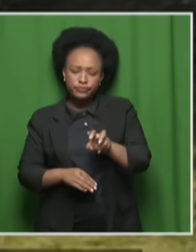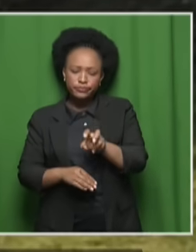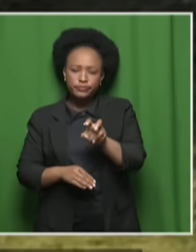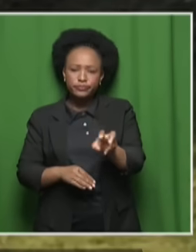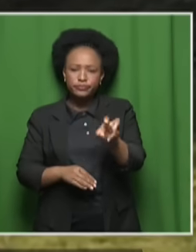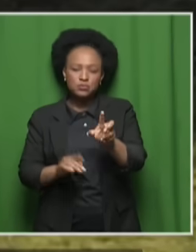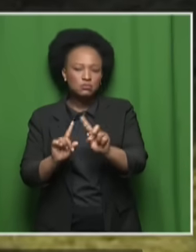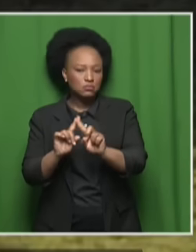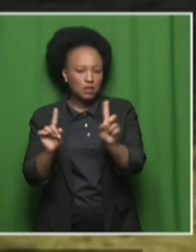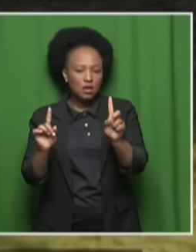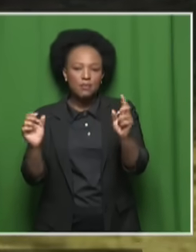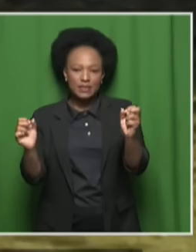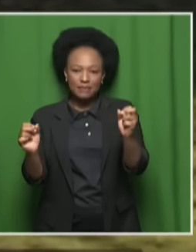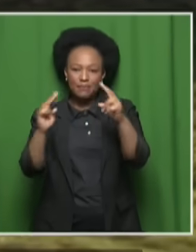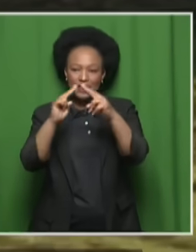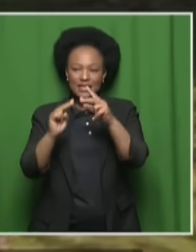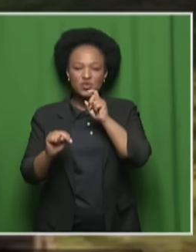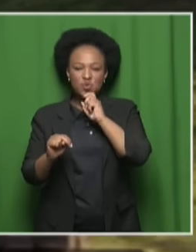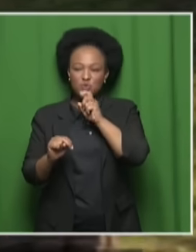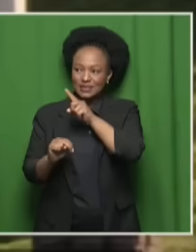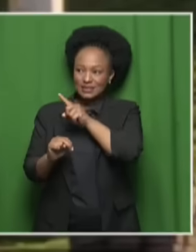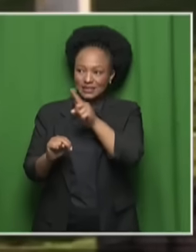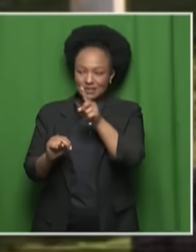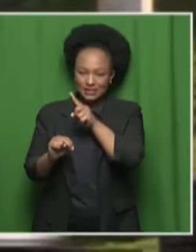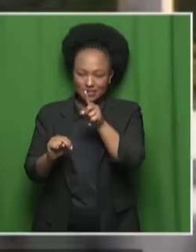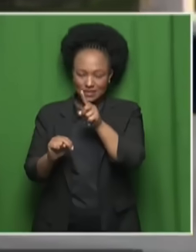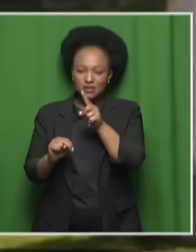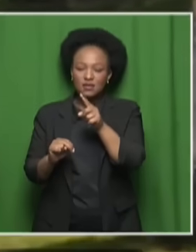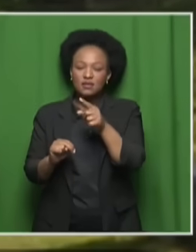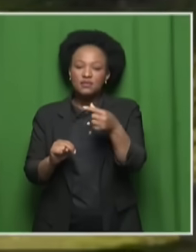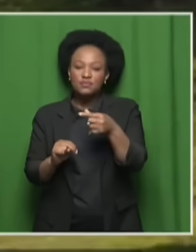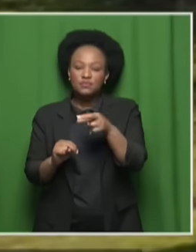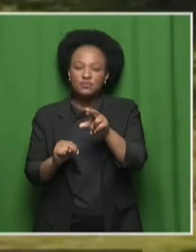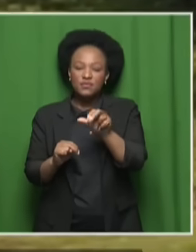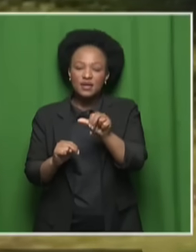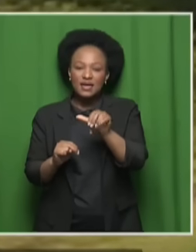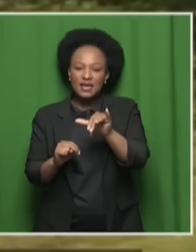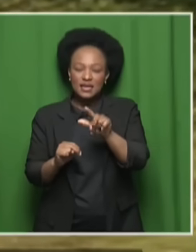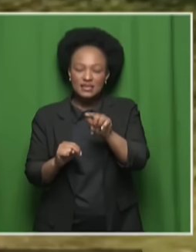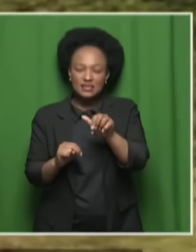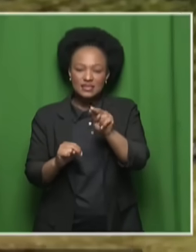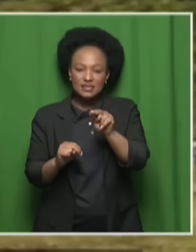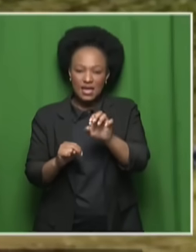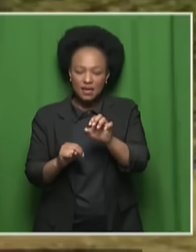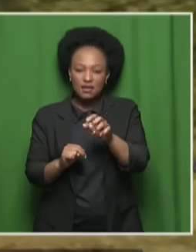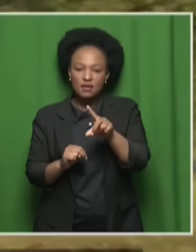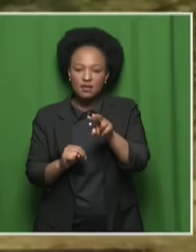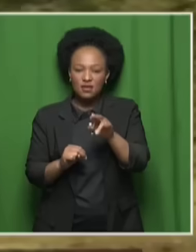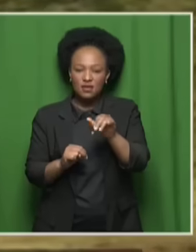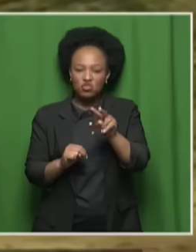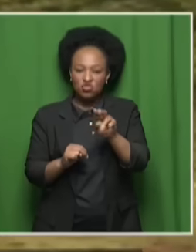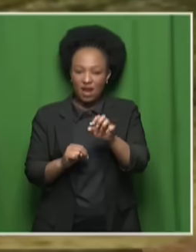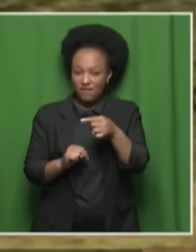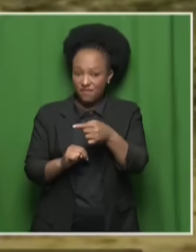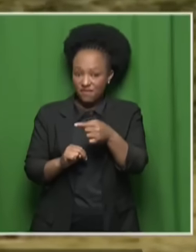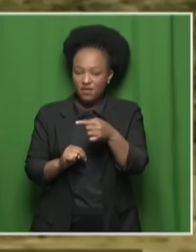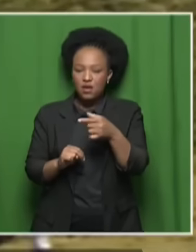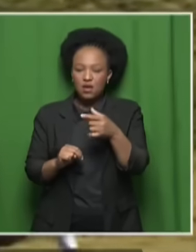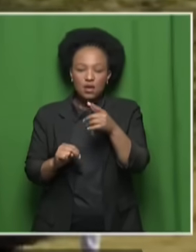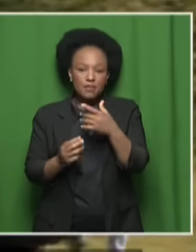delegates and or the heads of state is using the Greyston Drive in Sandton. Well, Sakina, what I can tell you is that